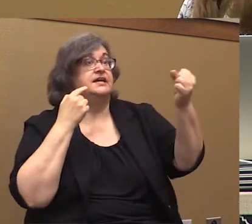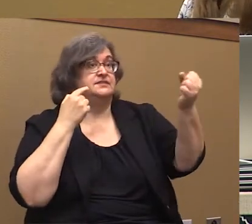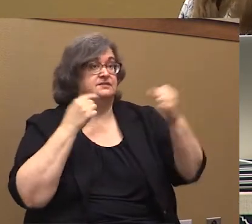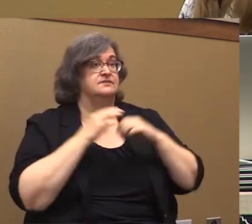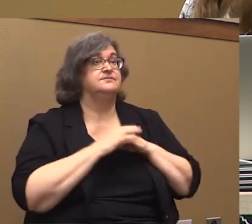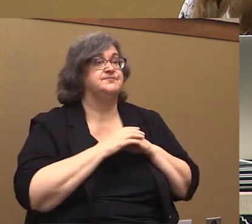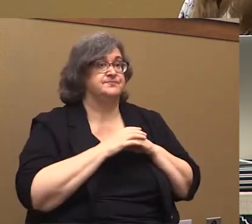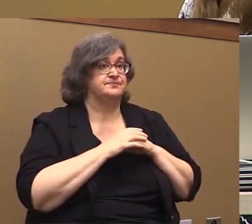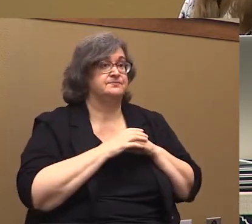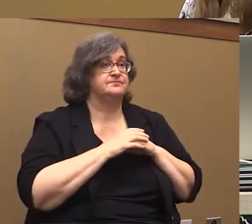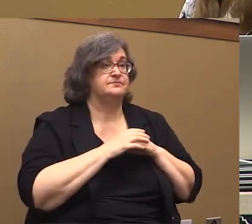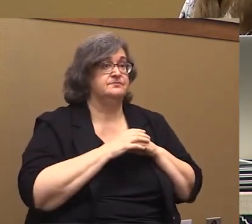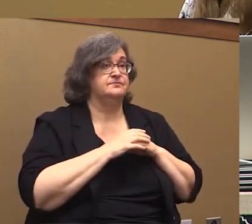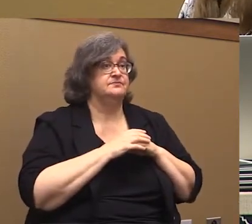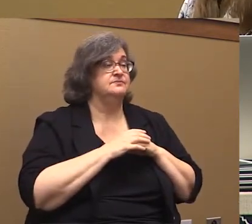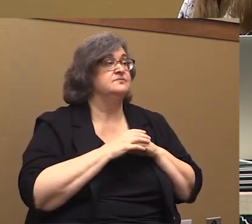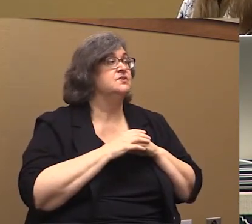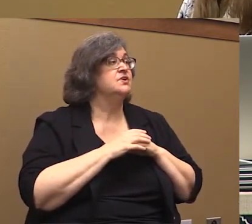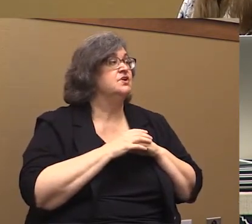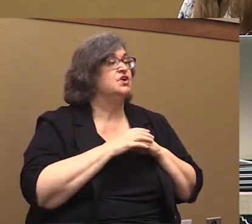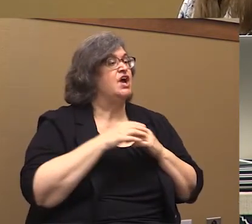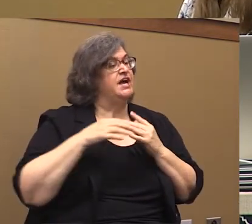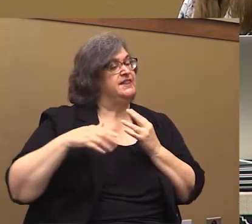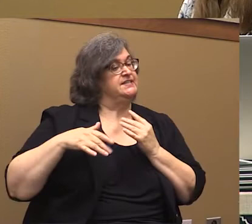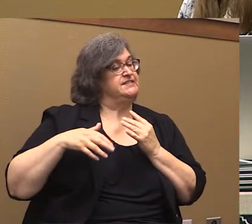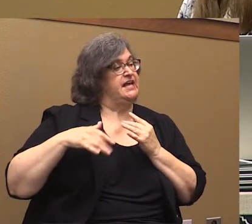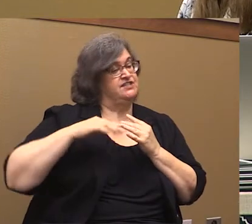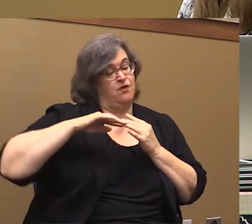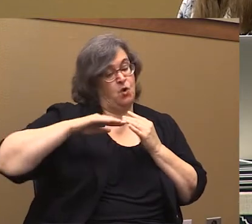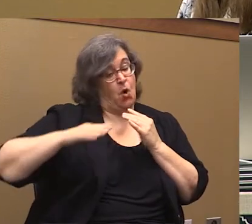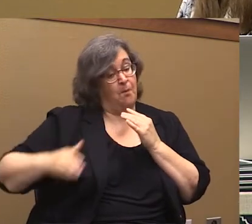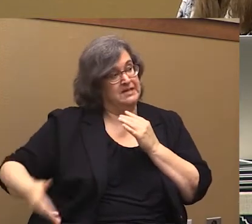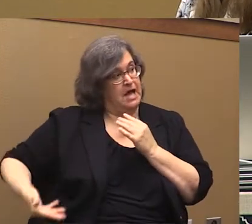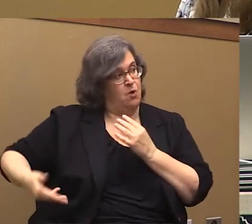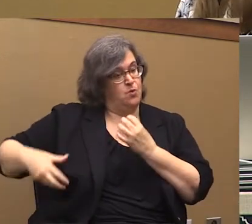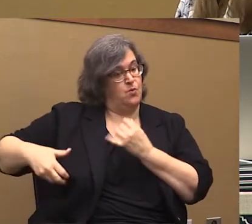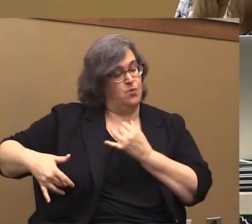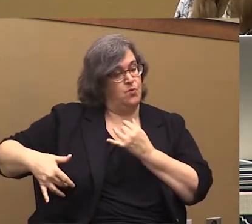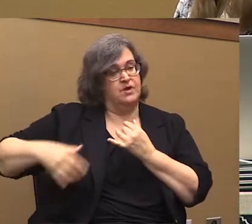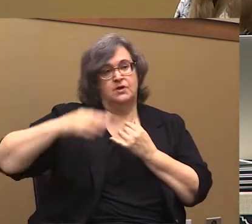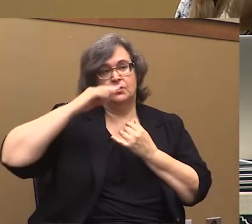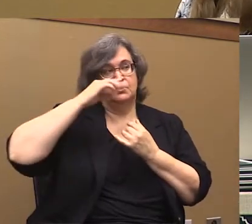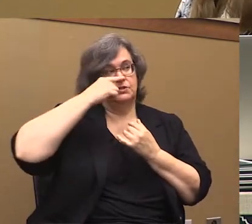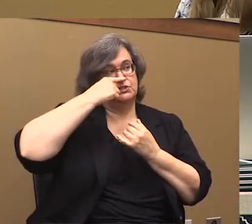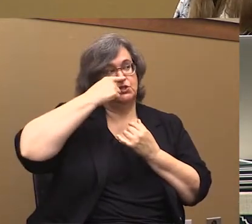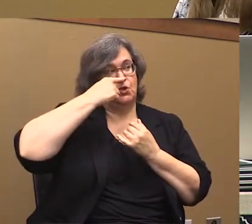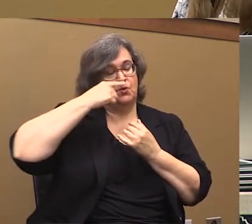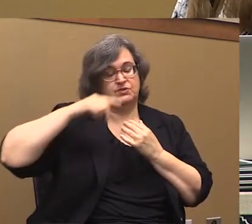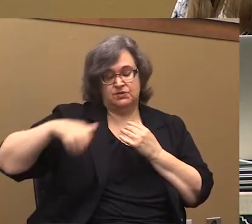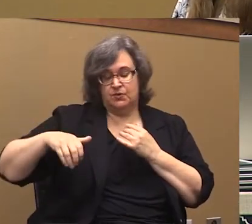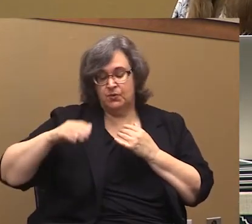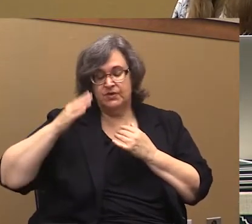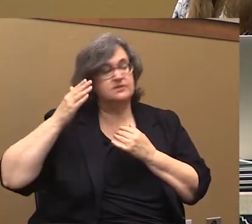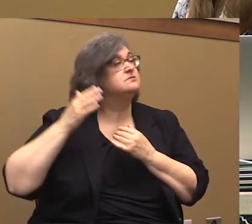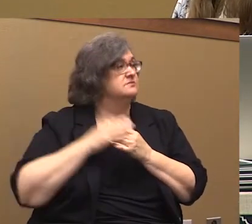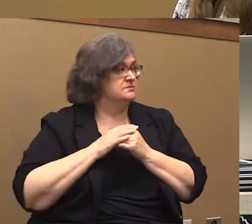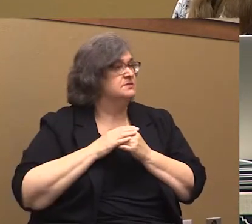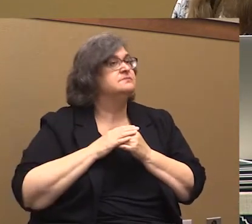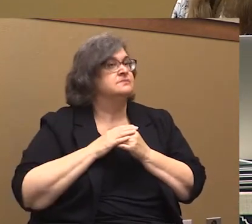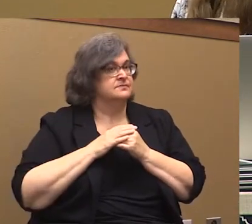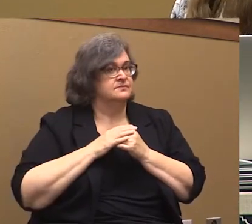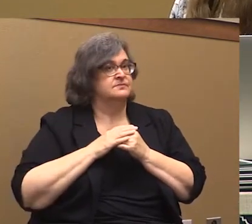Yeah. And then the saxophone coming down is the nose, the side